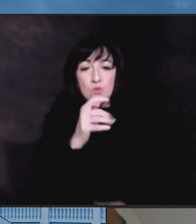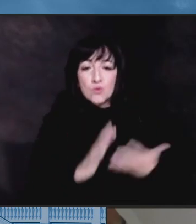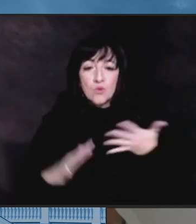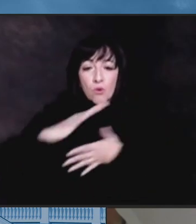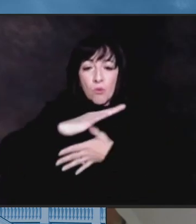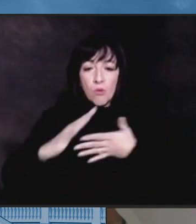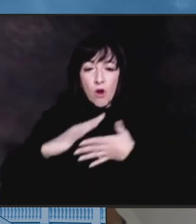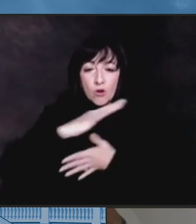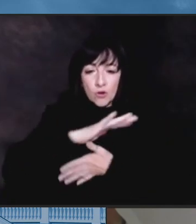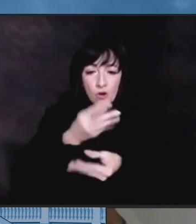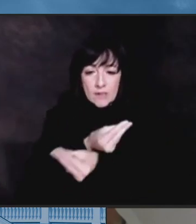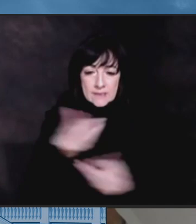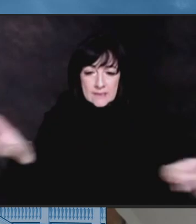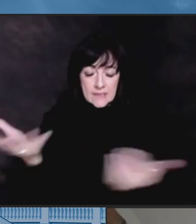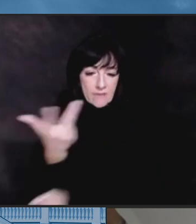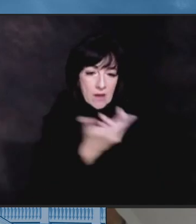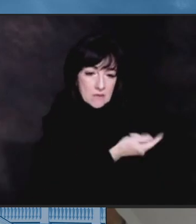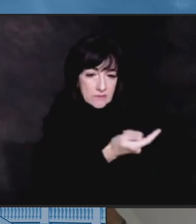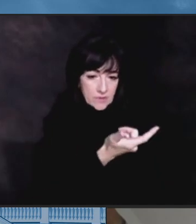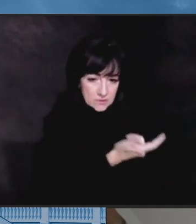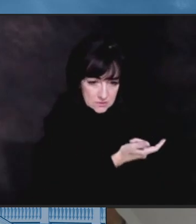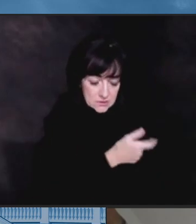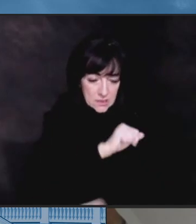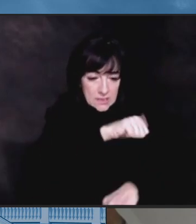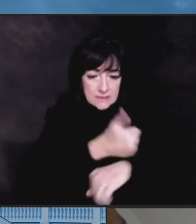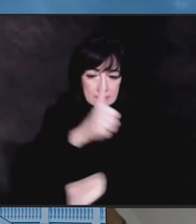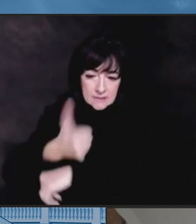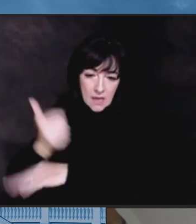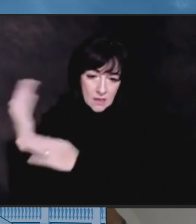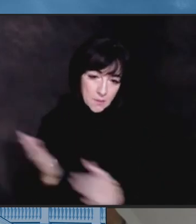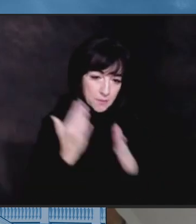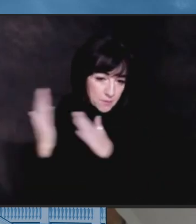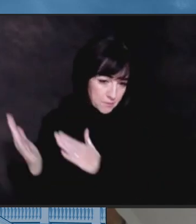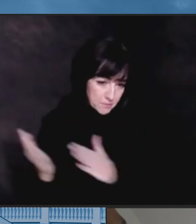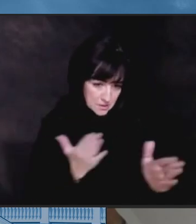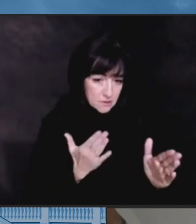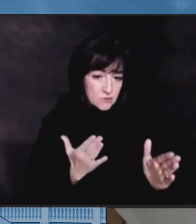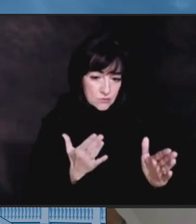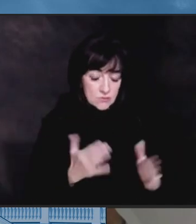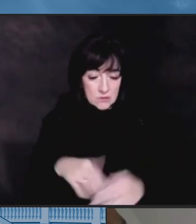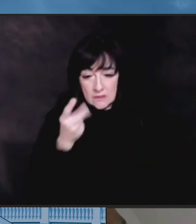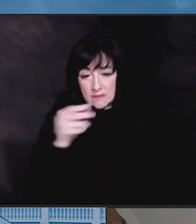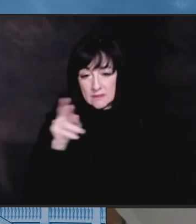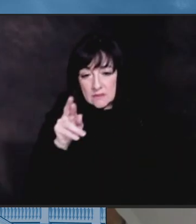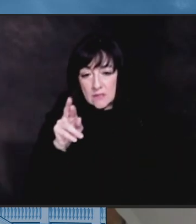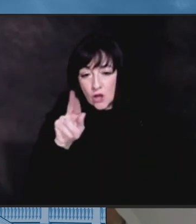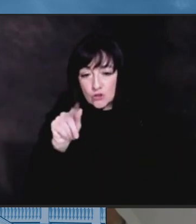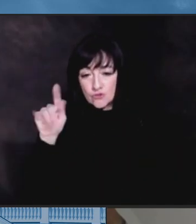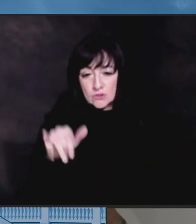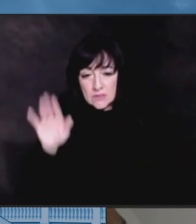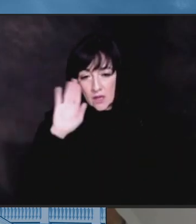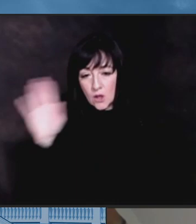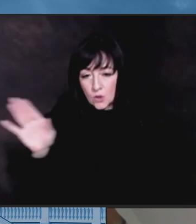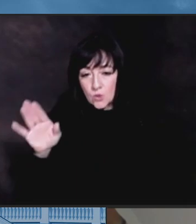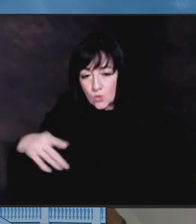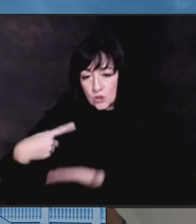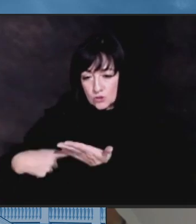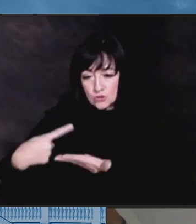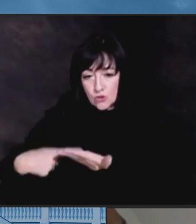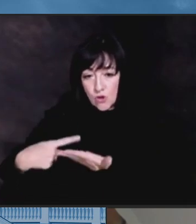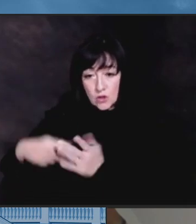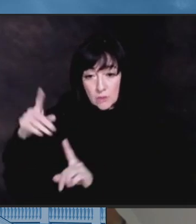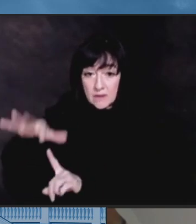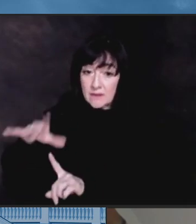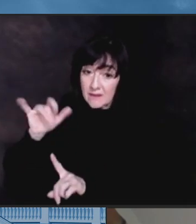our distribution networks and plans all set, and Dr. Rattay is going to talk about that. So vaccine